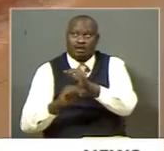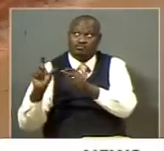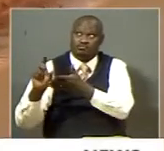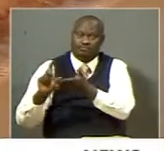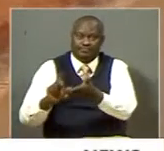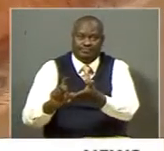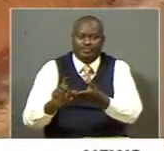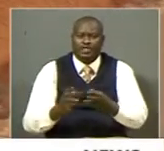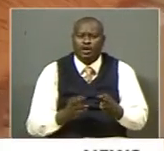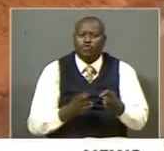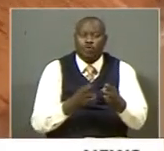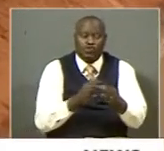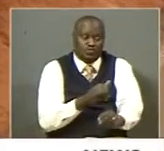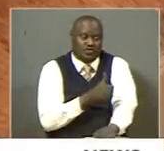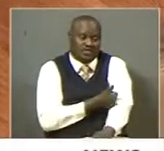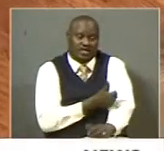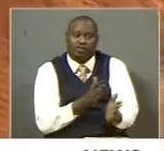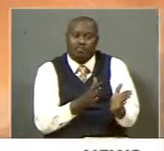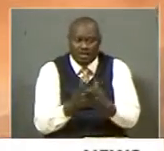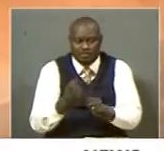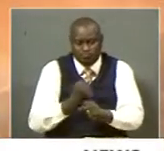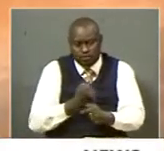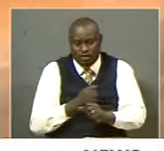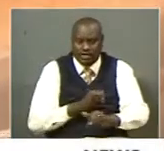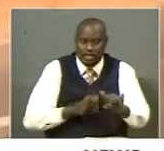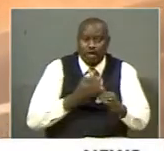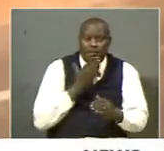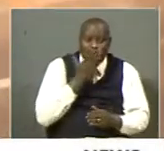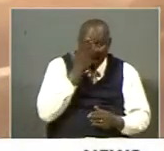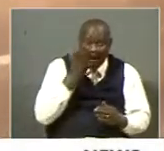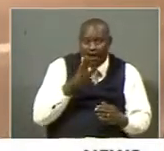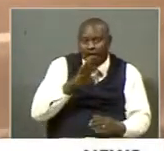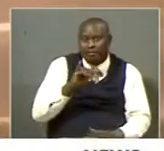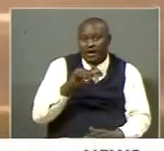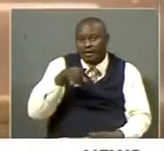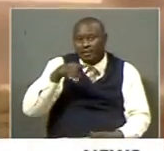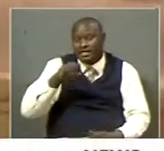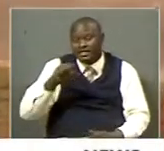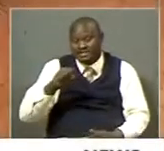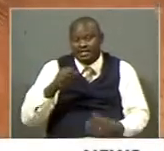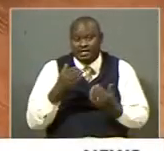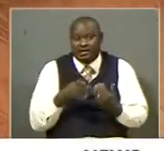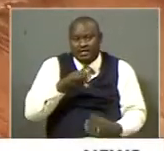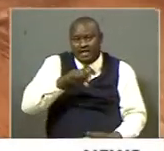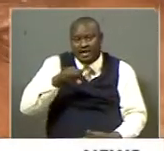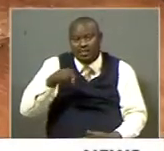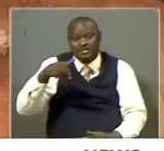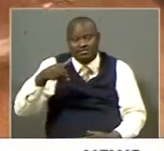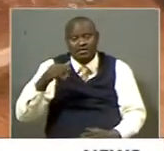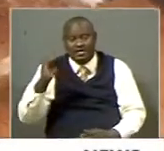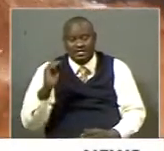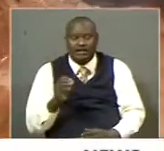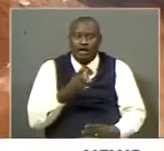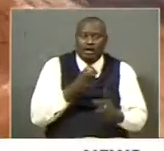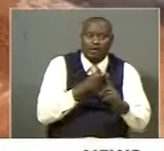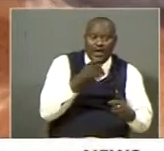Roads Authority also hopes to complete construction works on the Mbarara Bypass, which currently stands at 99.7%, Kampala-Entebbe Express